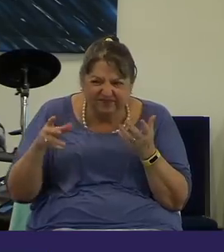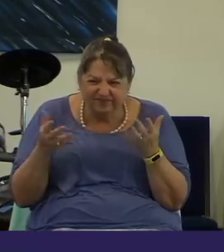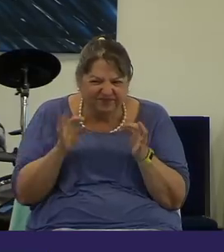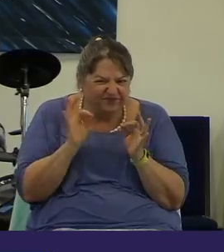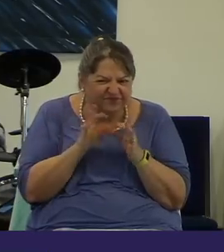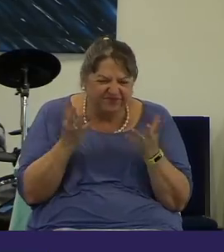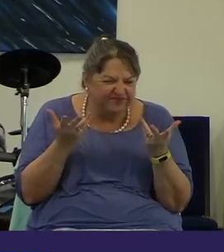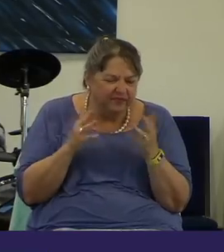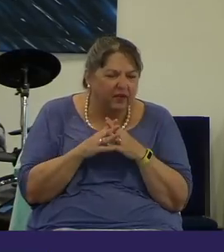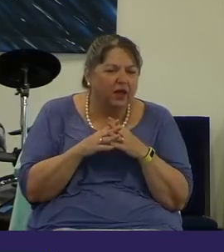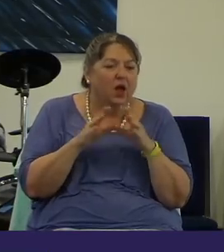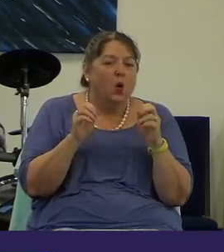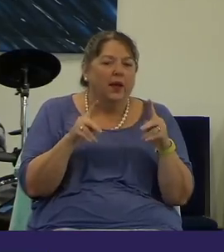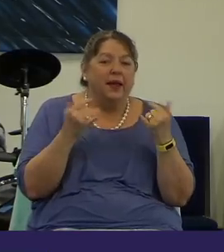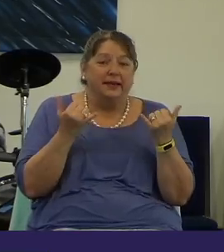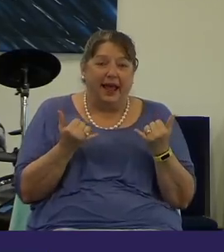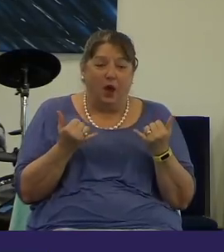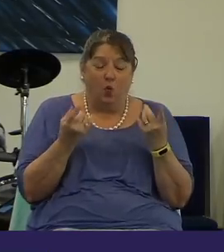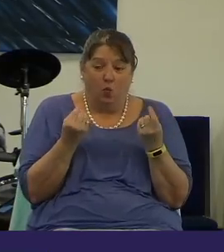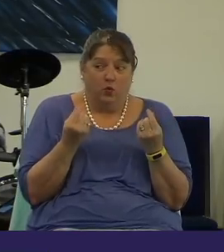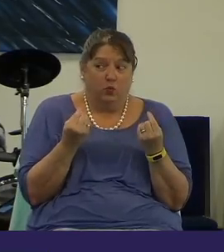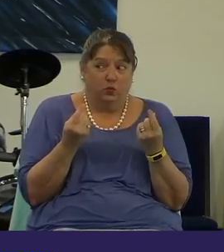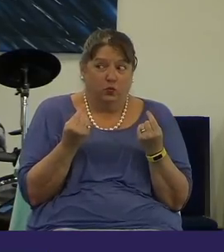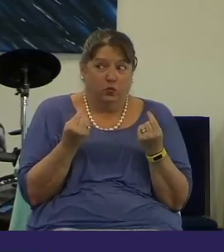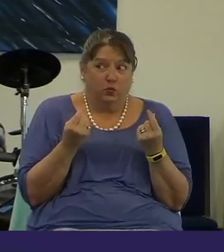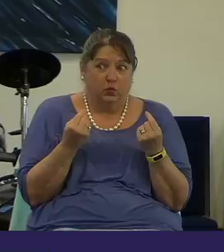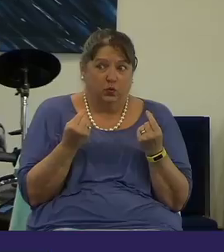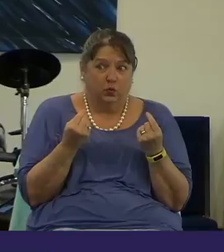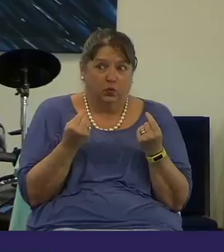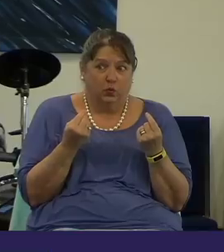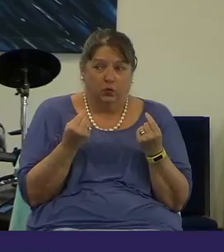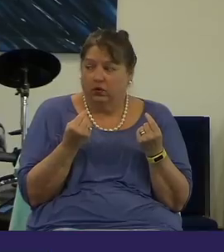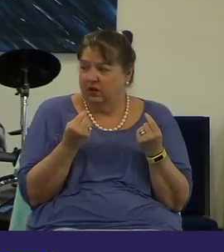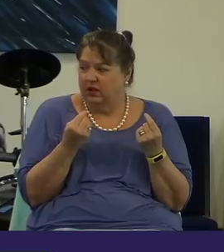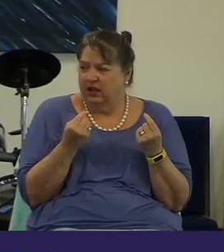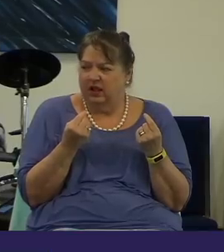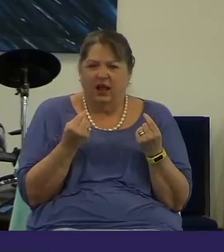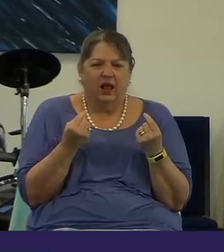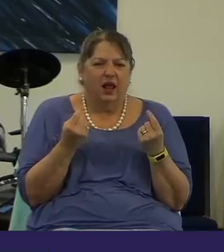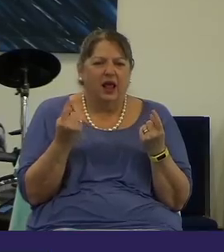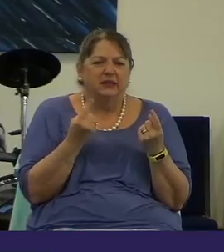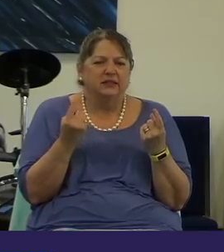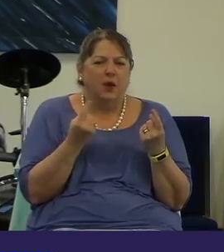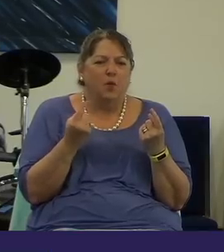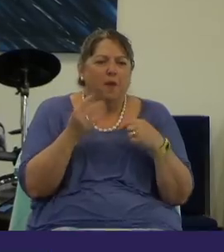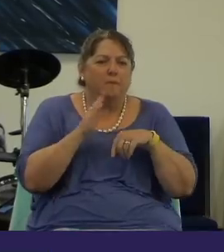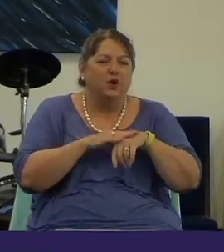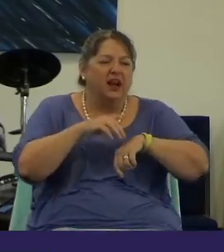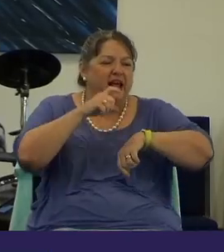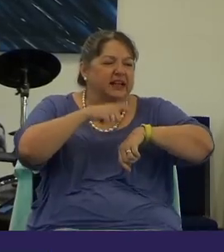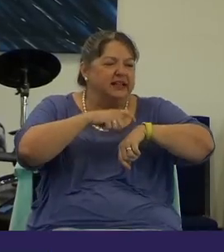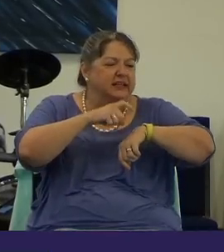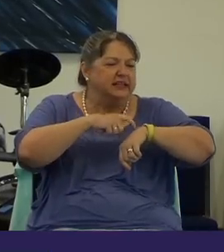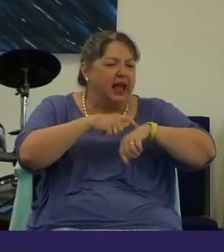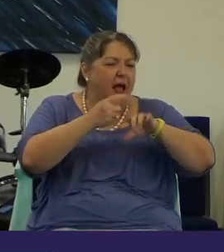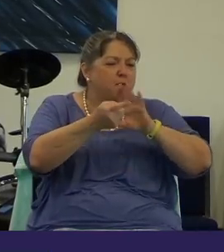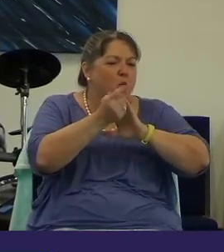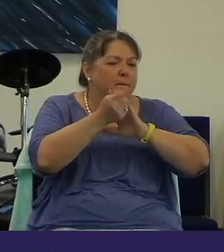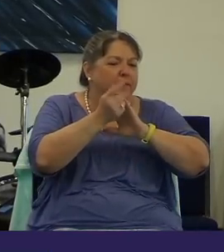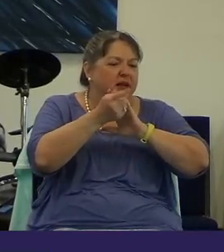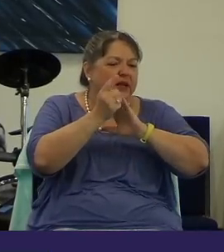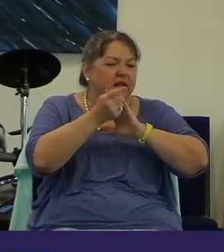So, now what you're going to do, I have to get my phone. Can somebody put their phone on timer and put it for 1 minute,